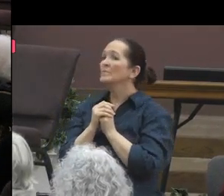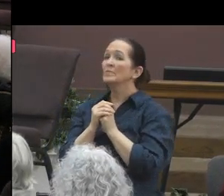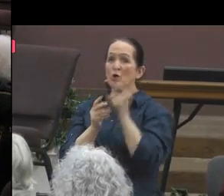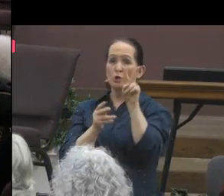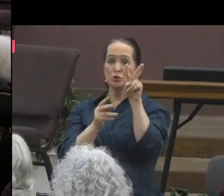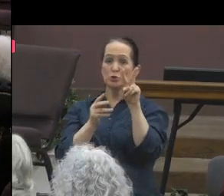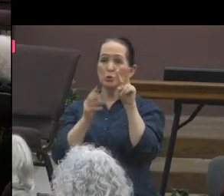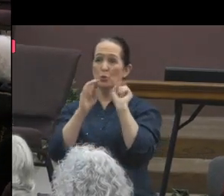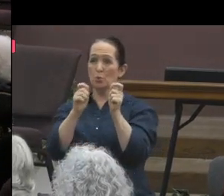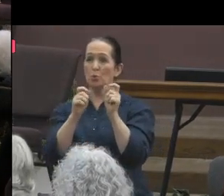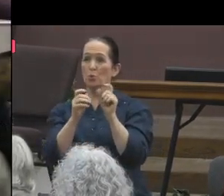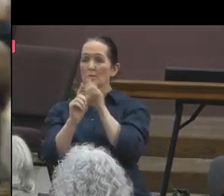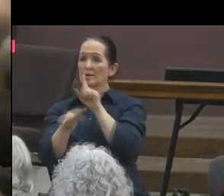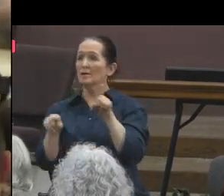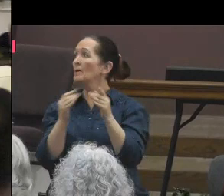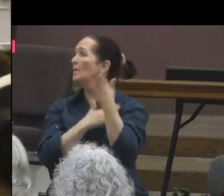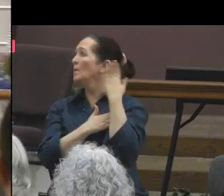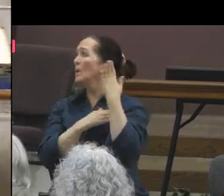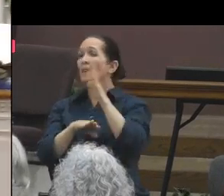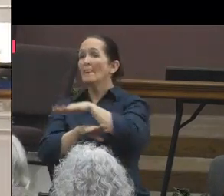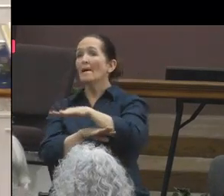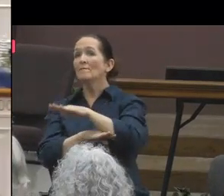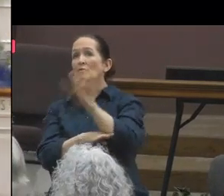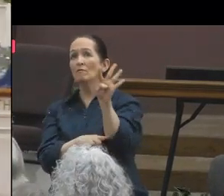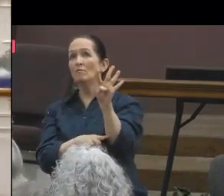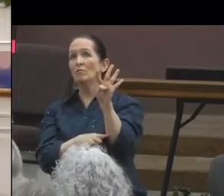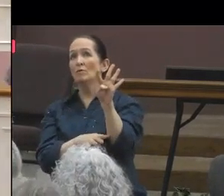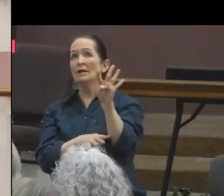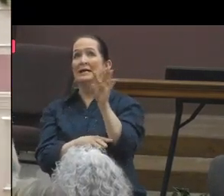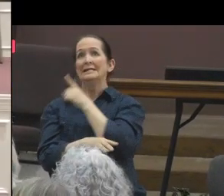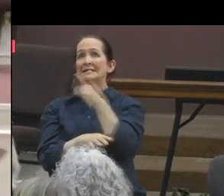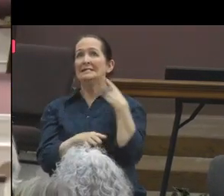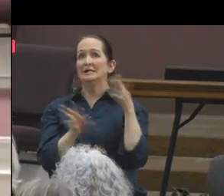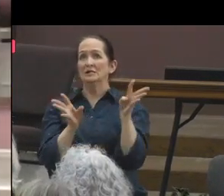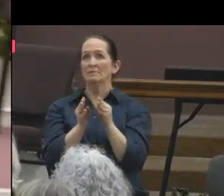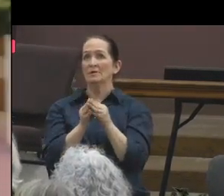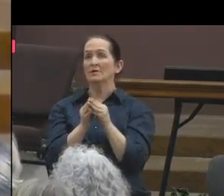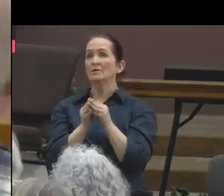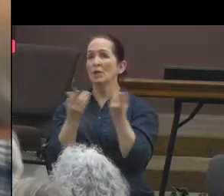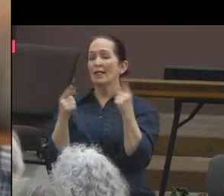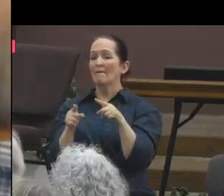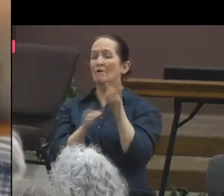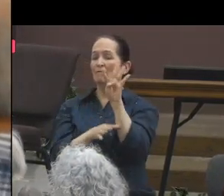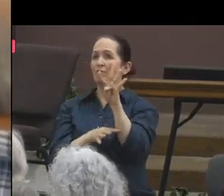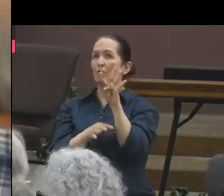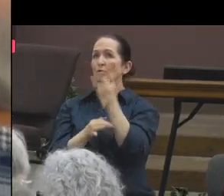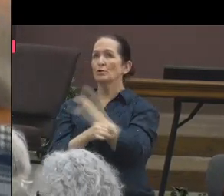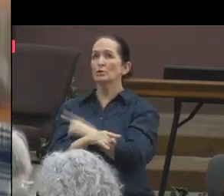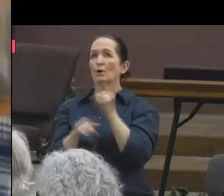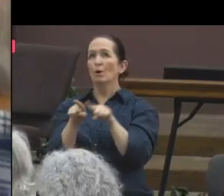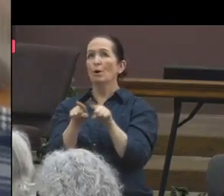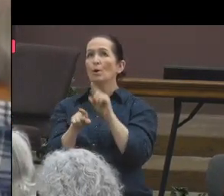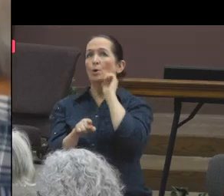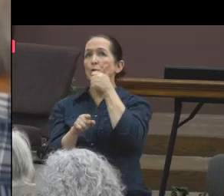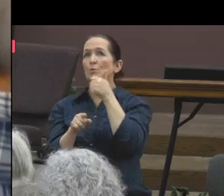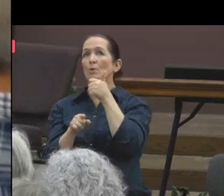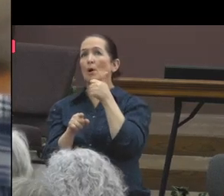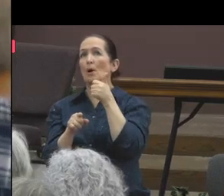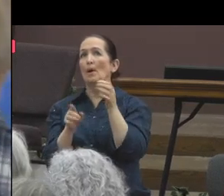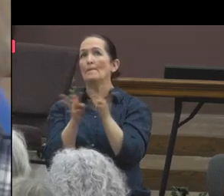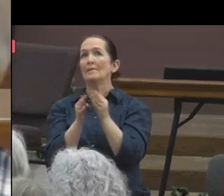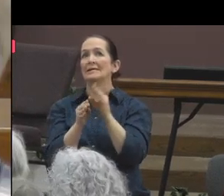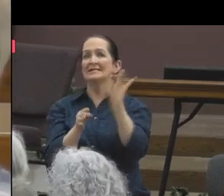Just two quick announcements this morning. This afternoon at 4 o'clock is a deacon's meeting, so that's happening at 4 today. And also tomorrow evening